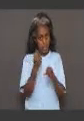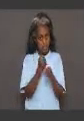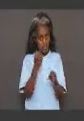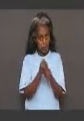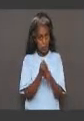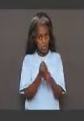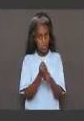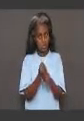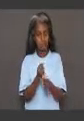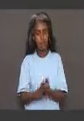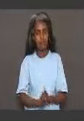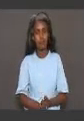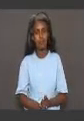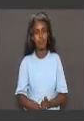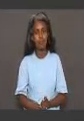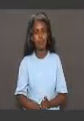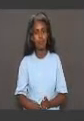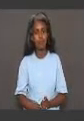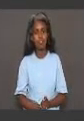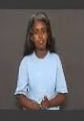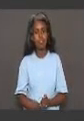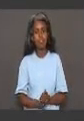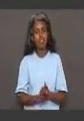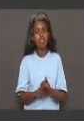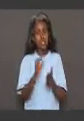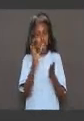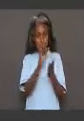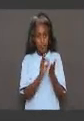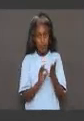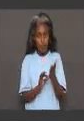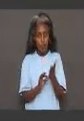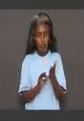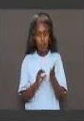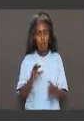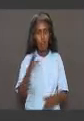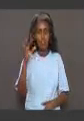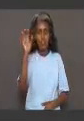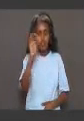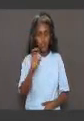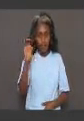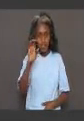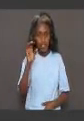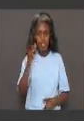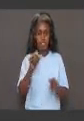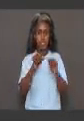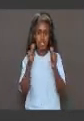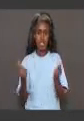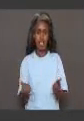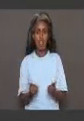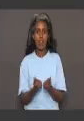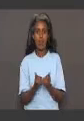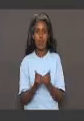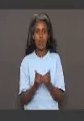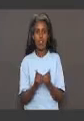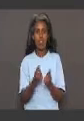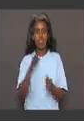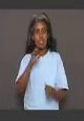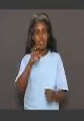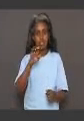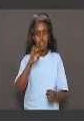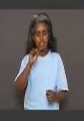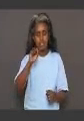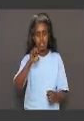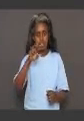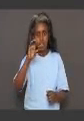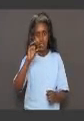of it. The formula for finding the area of a sector looks